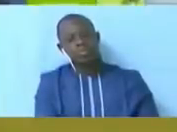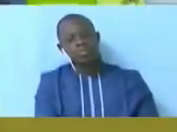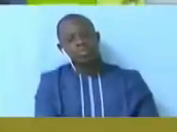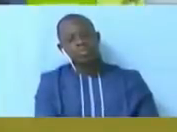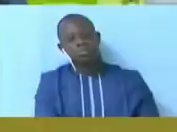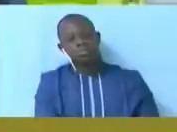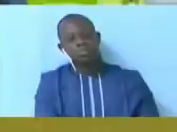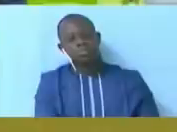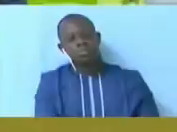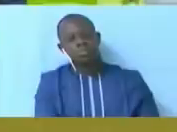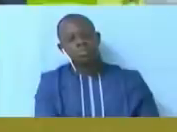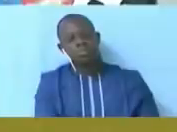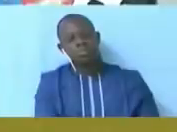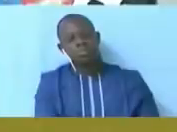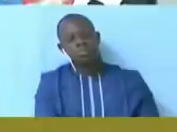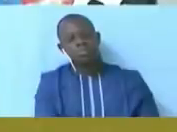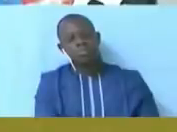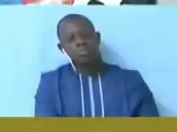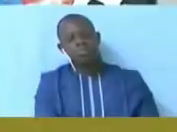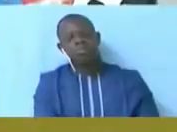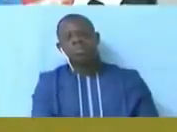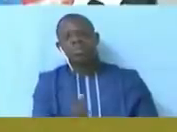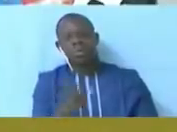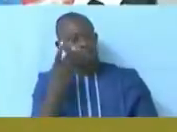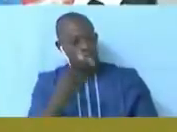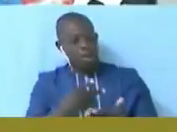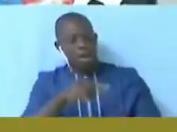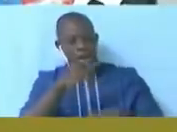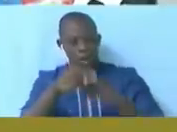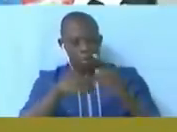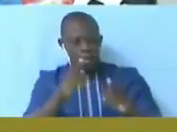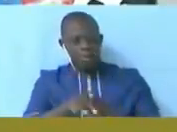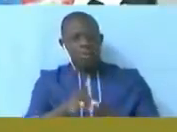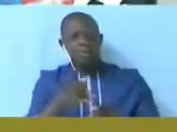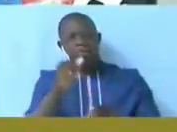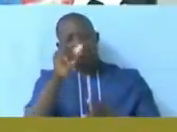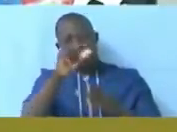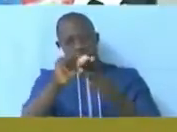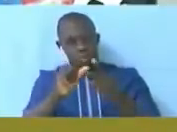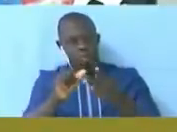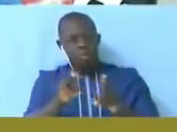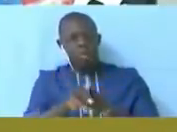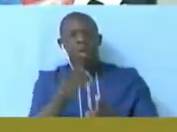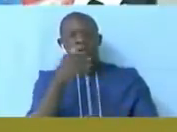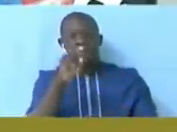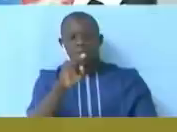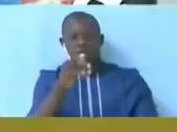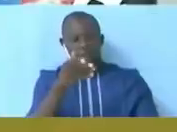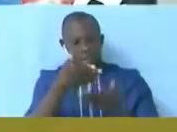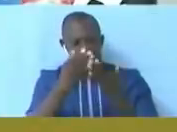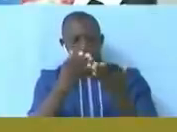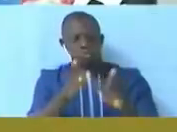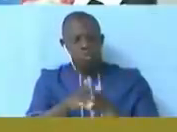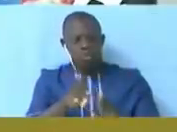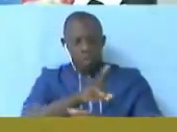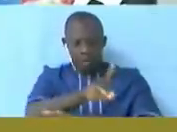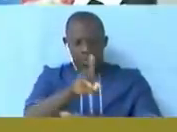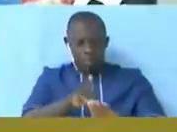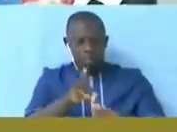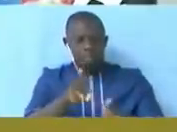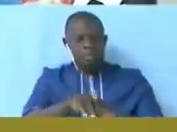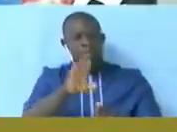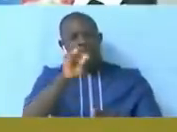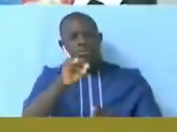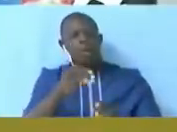kaito leti. But looking at the statutory provision itself, did that give you room to exercise that discretion? But say na luani njibe